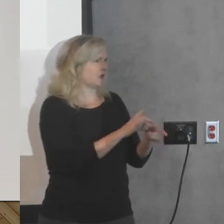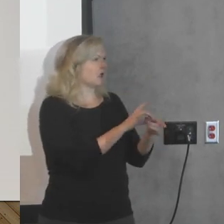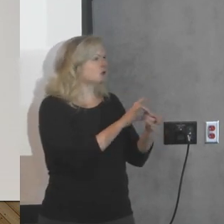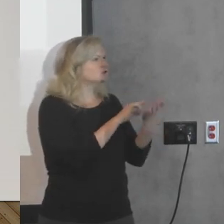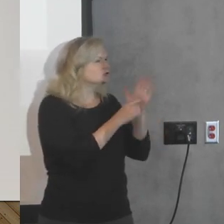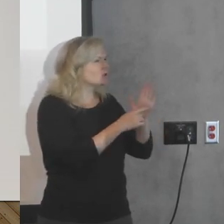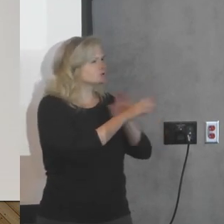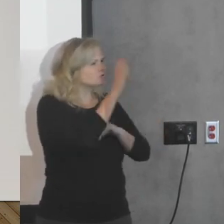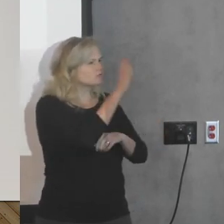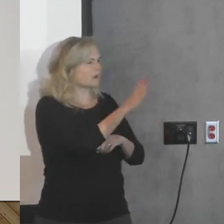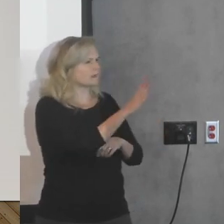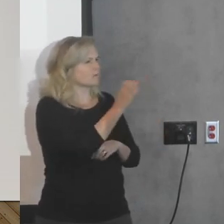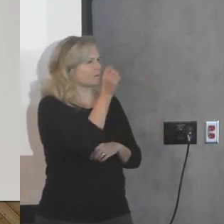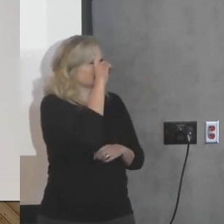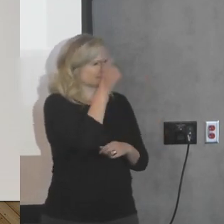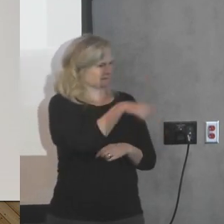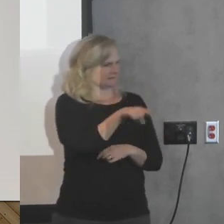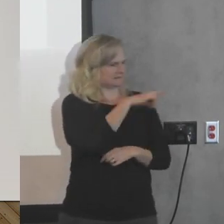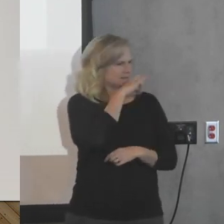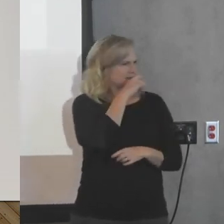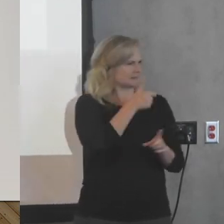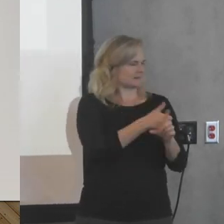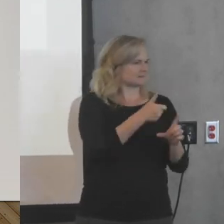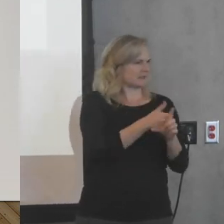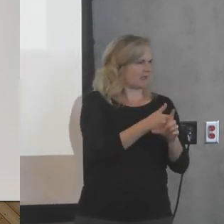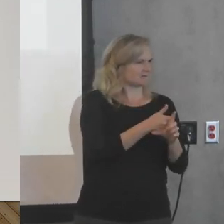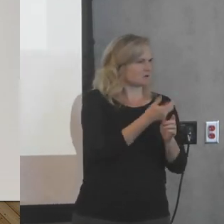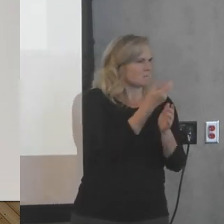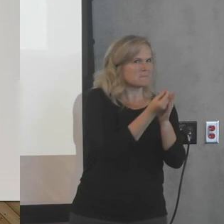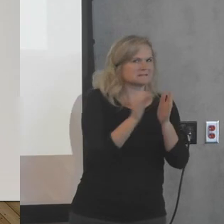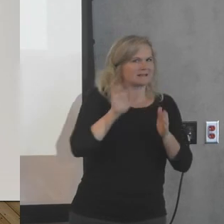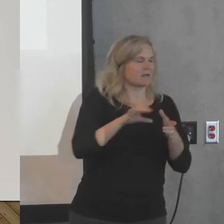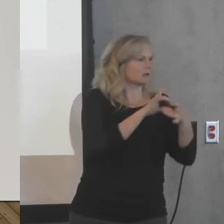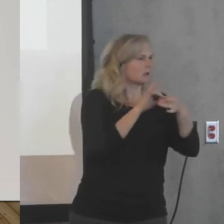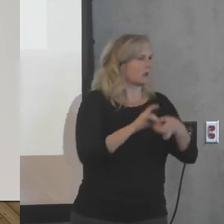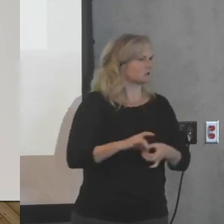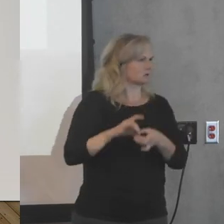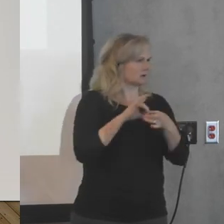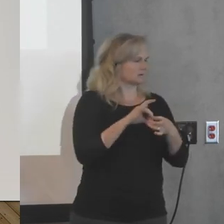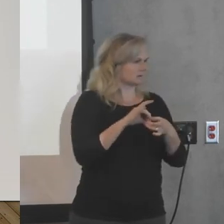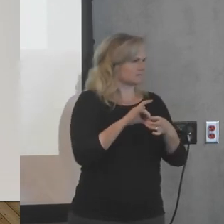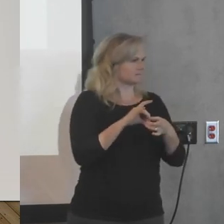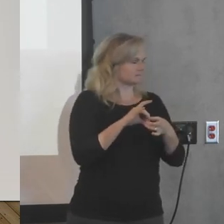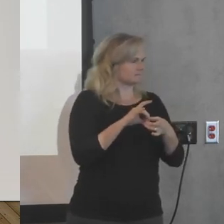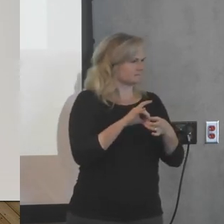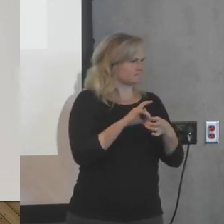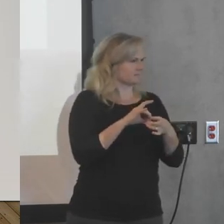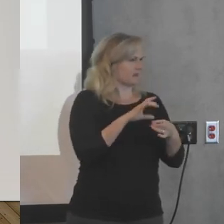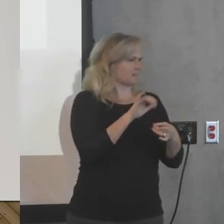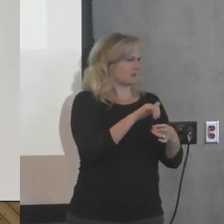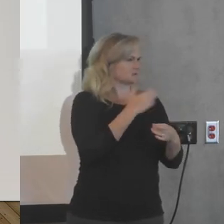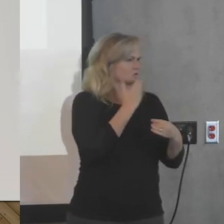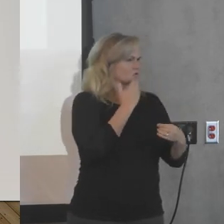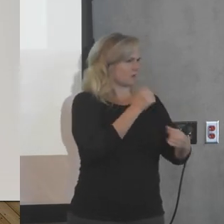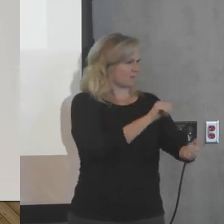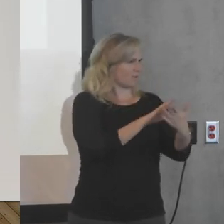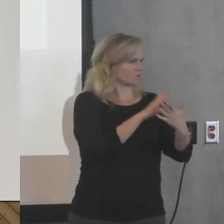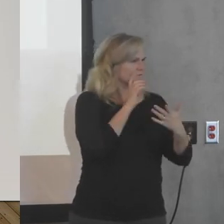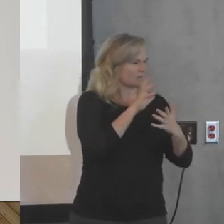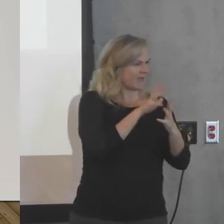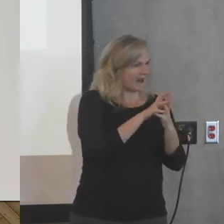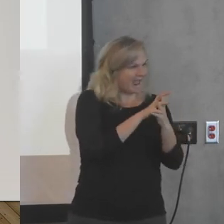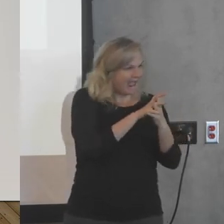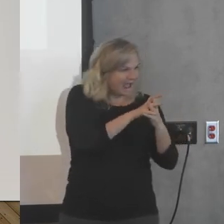so many of these kids don't have that piece. So it's a way to begin to take something really abstract like